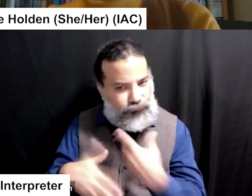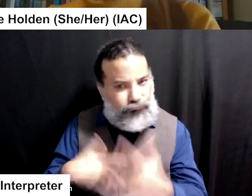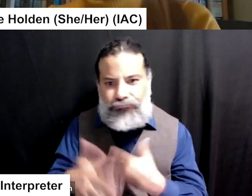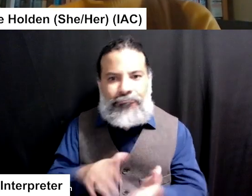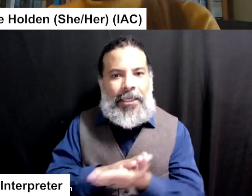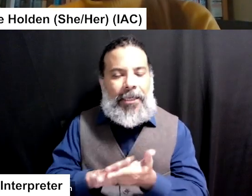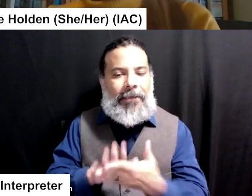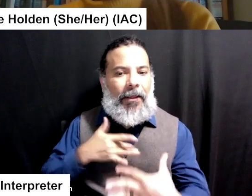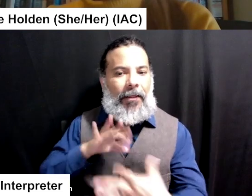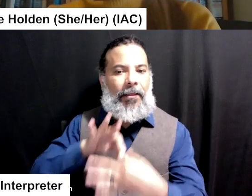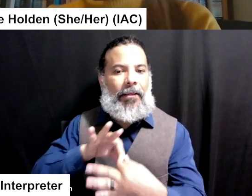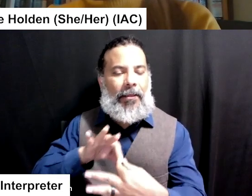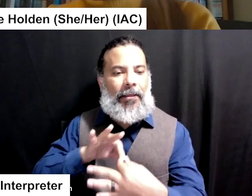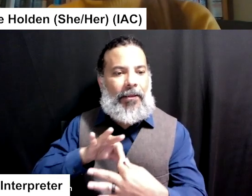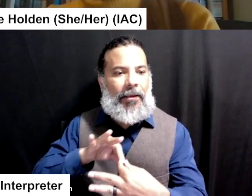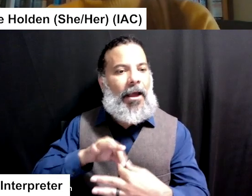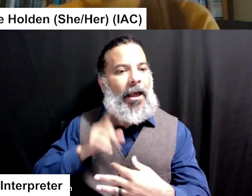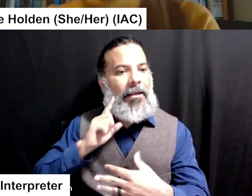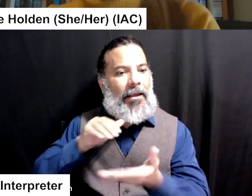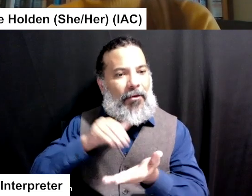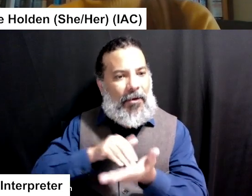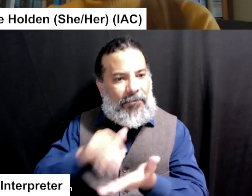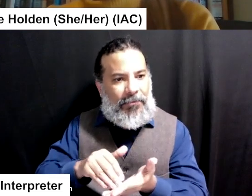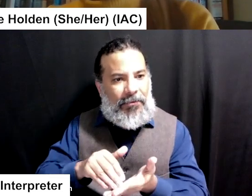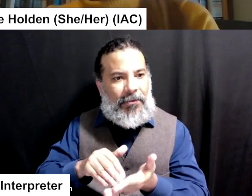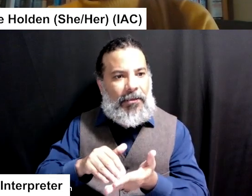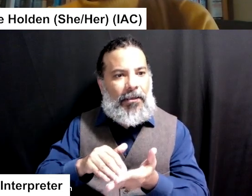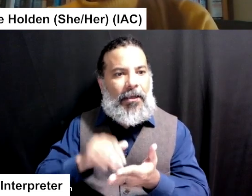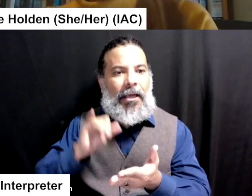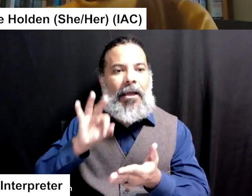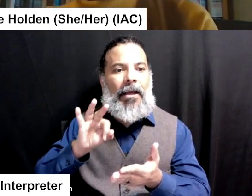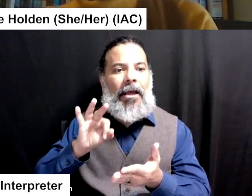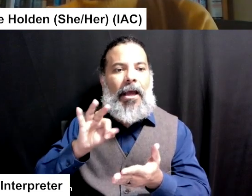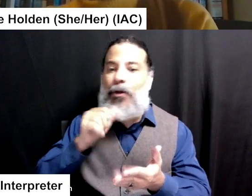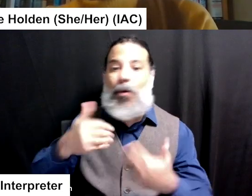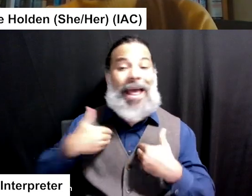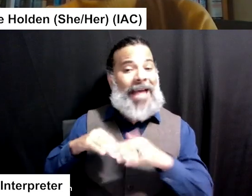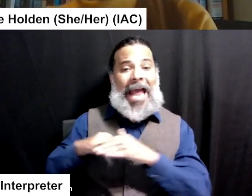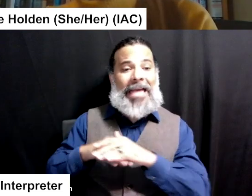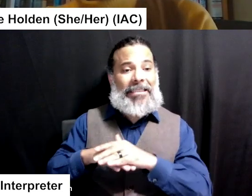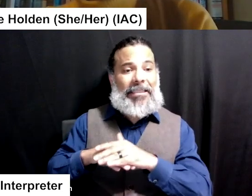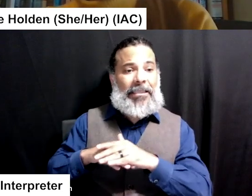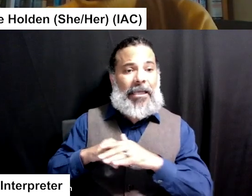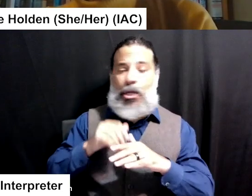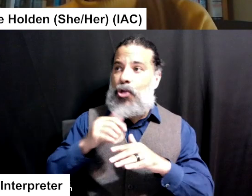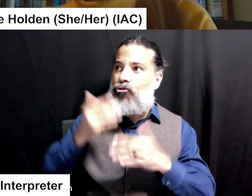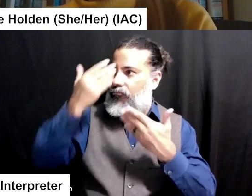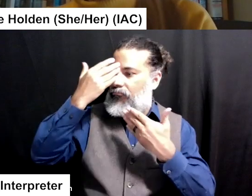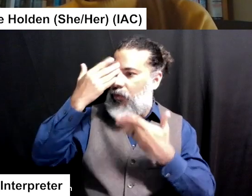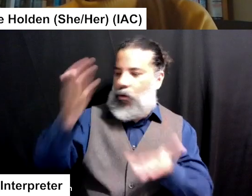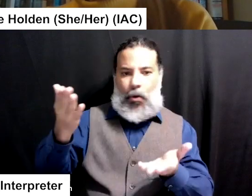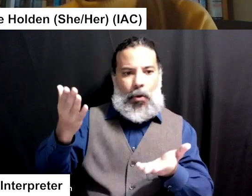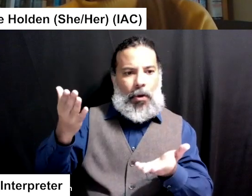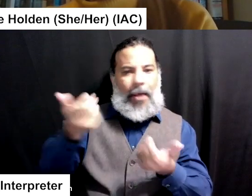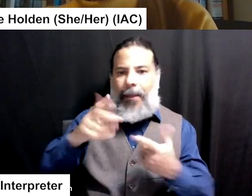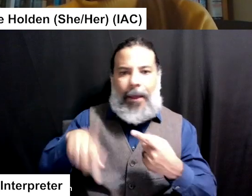I think it's, a lot of times, if you don't have access and you don't really know anything